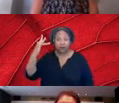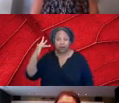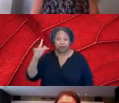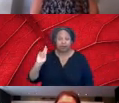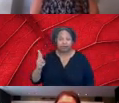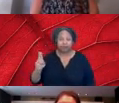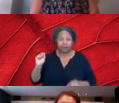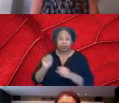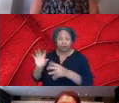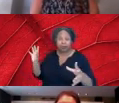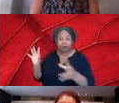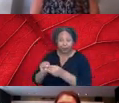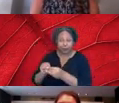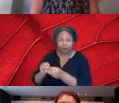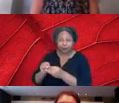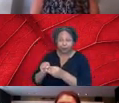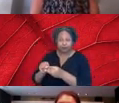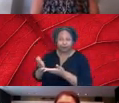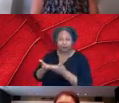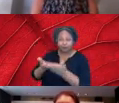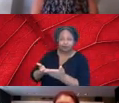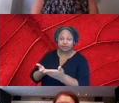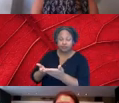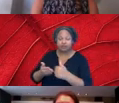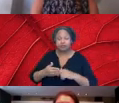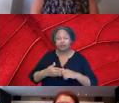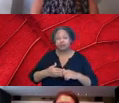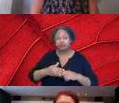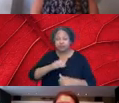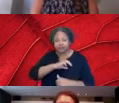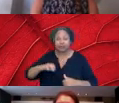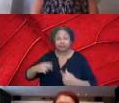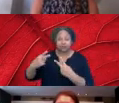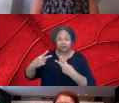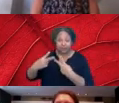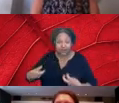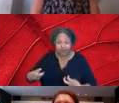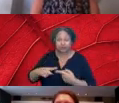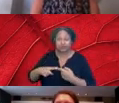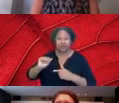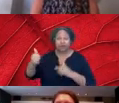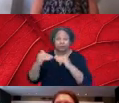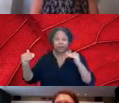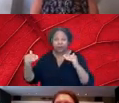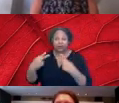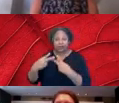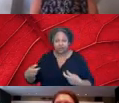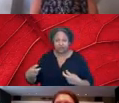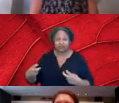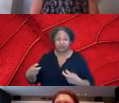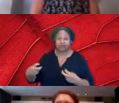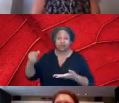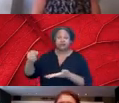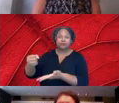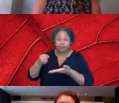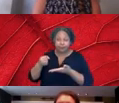work. You've been assessed by peers. You've been assessed by the council. So it speaks to the type of work that you